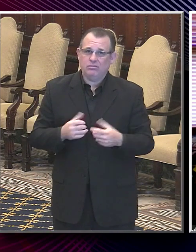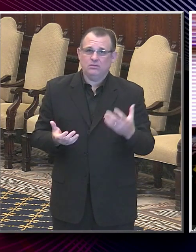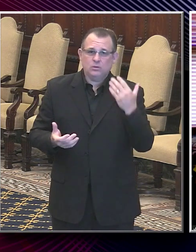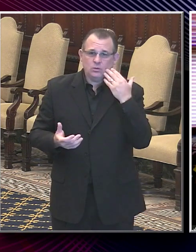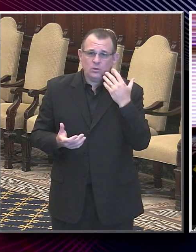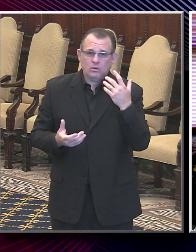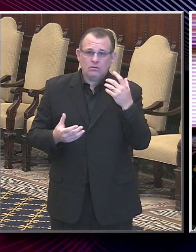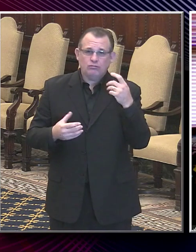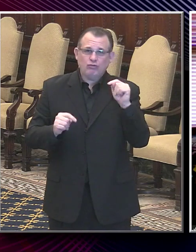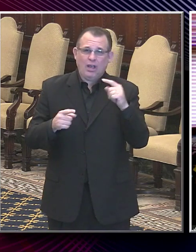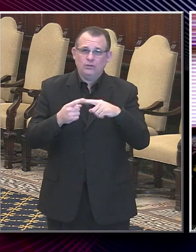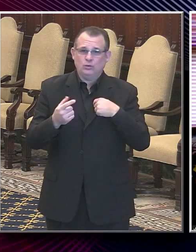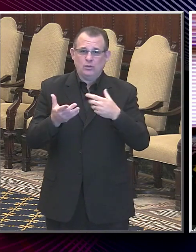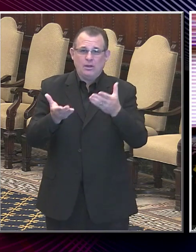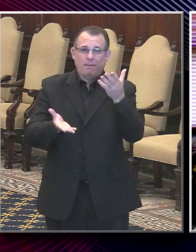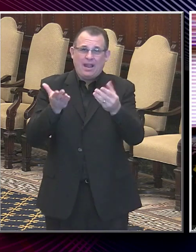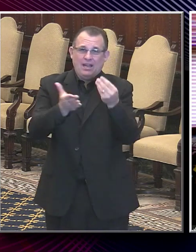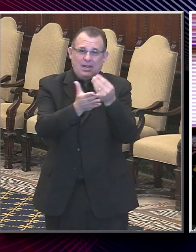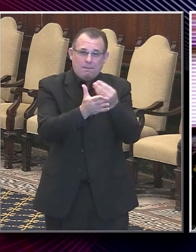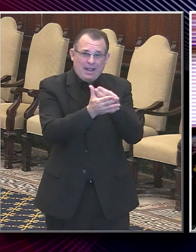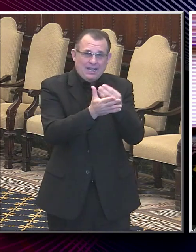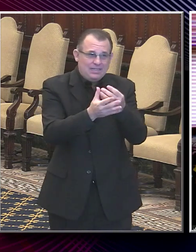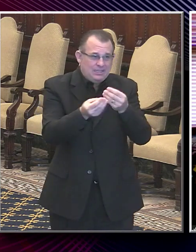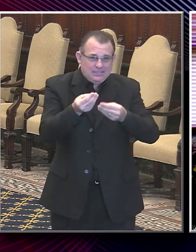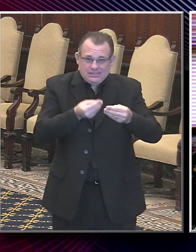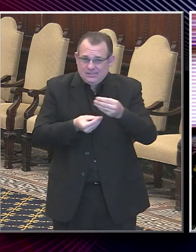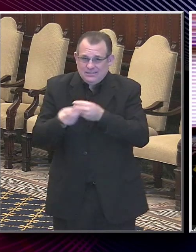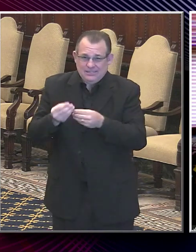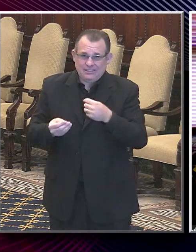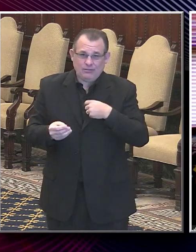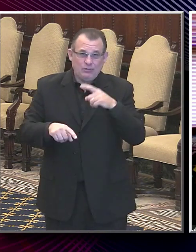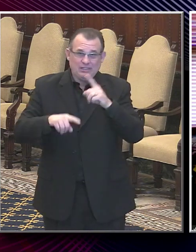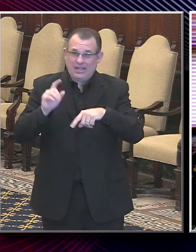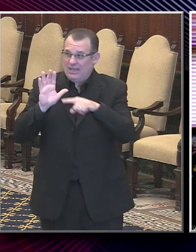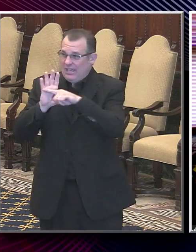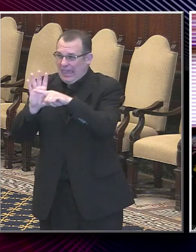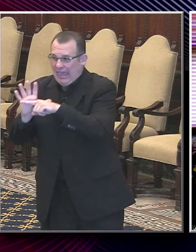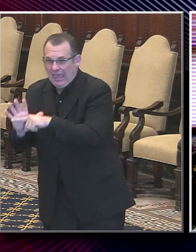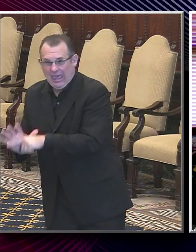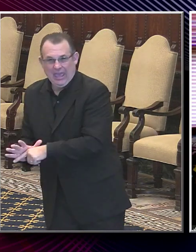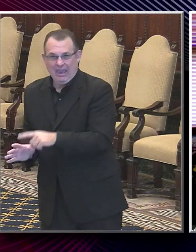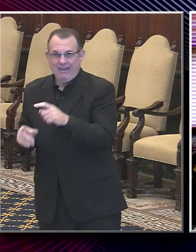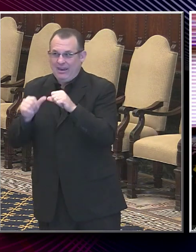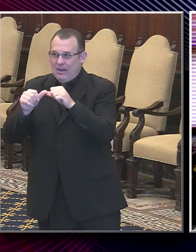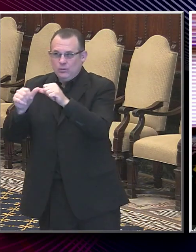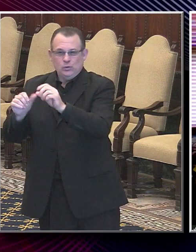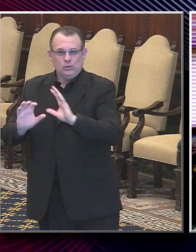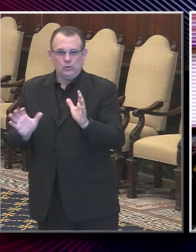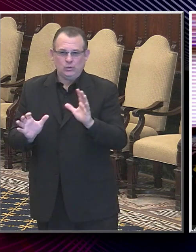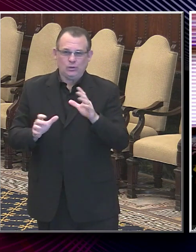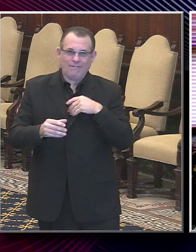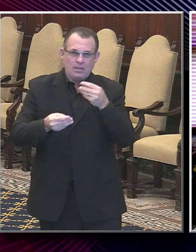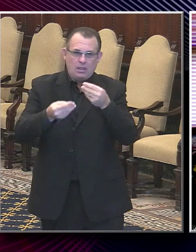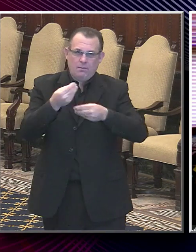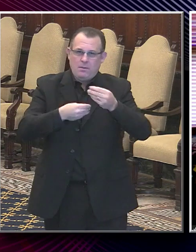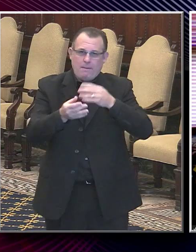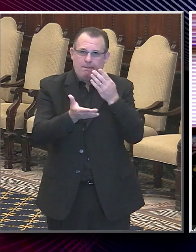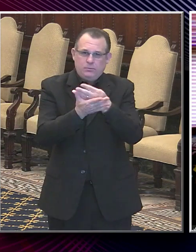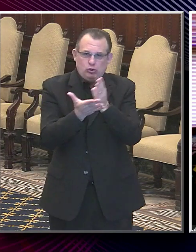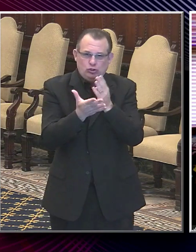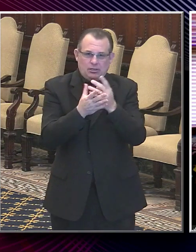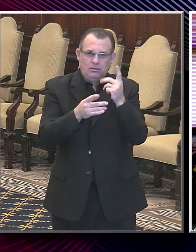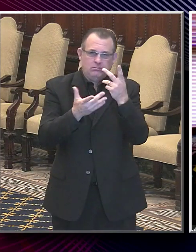trying to balance our books. We can't run a deficit. We have to have a balanced budget and a balanced 5-year plan.